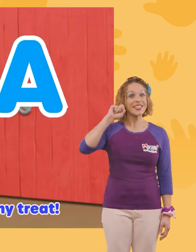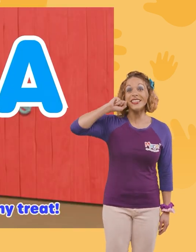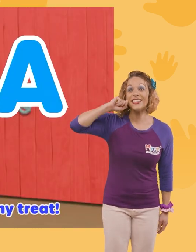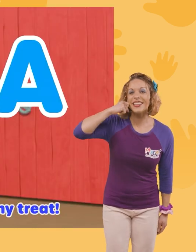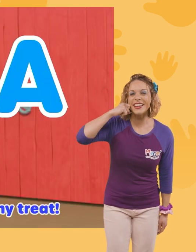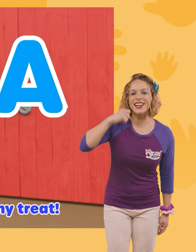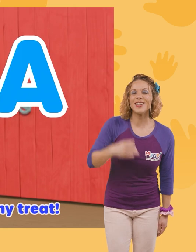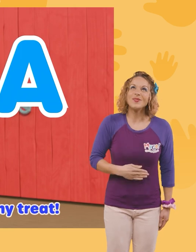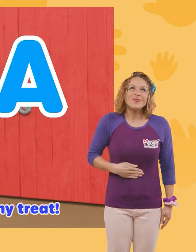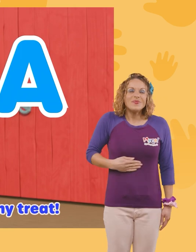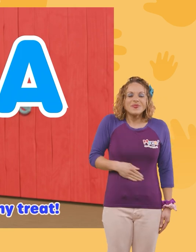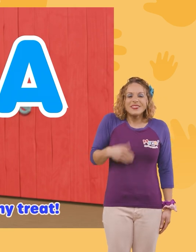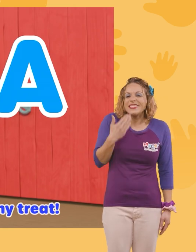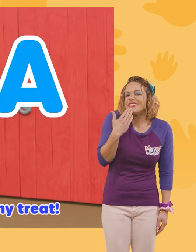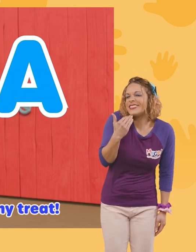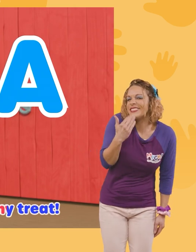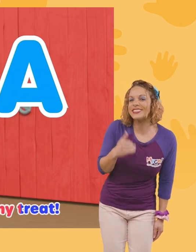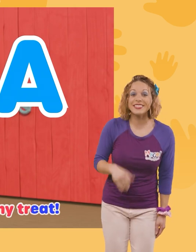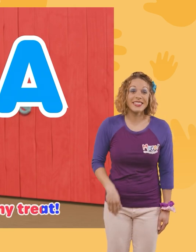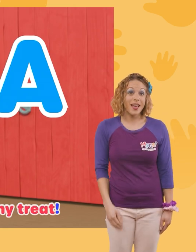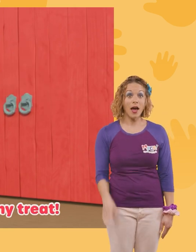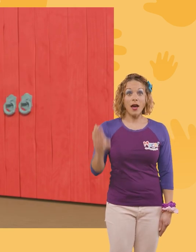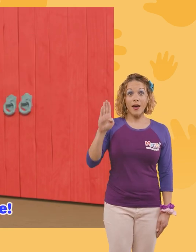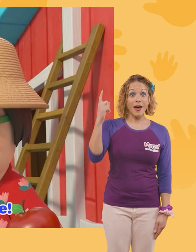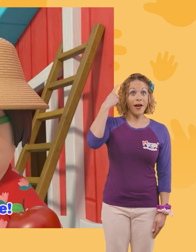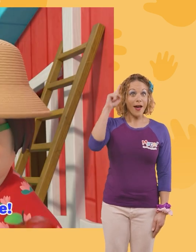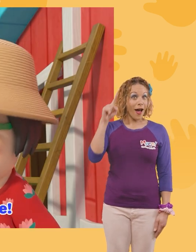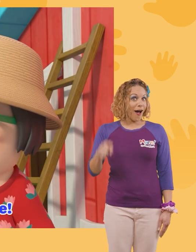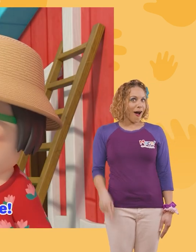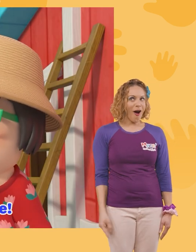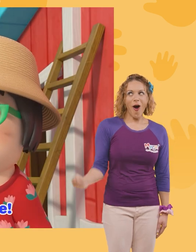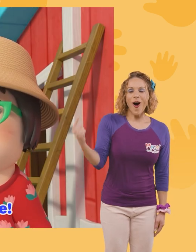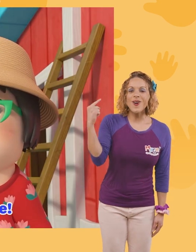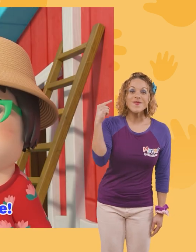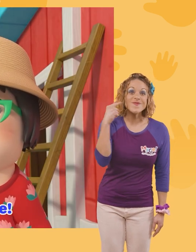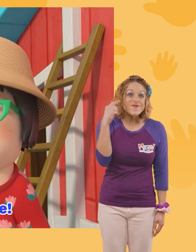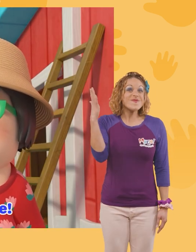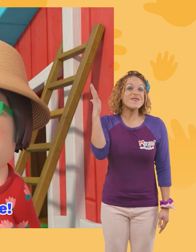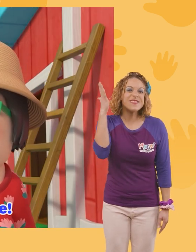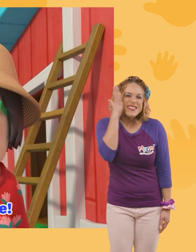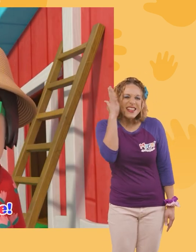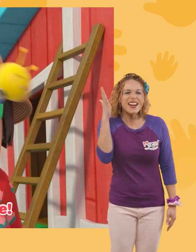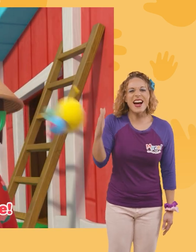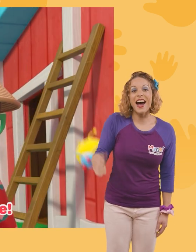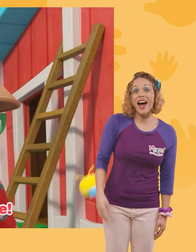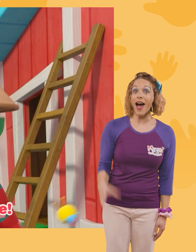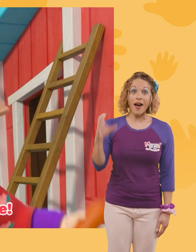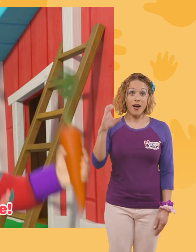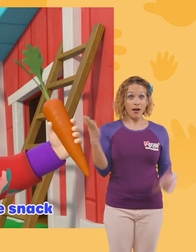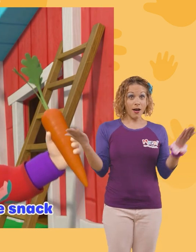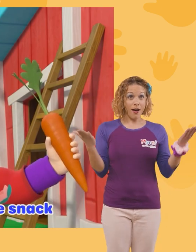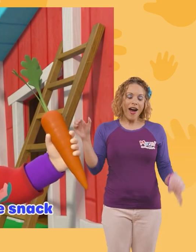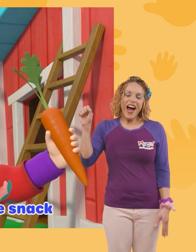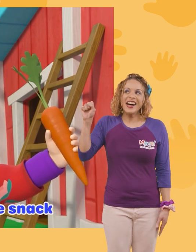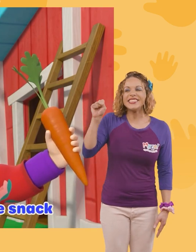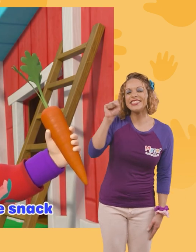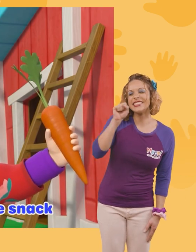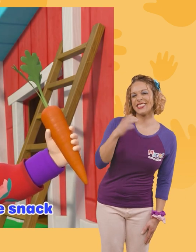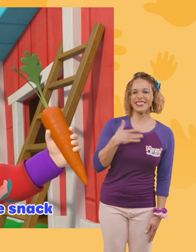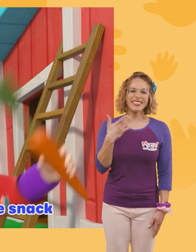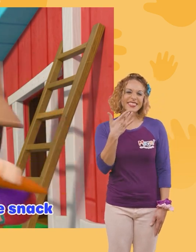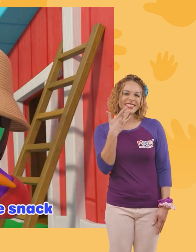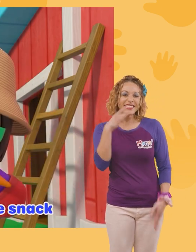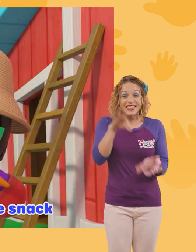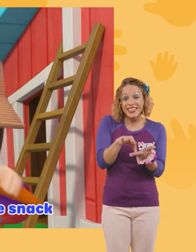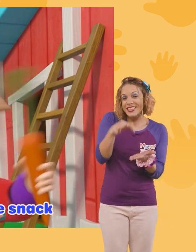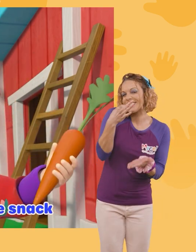A is for apple. Such a yummy treat. B is for a bumblebee. C is a